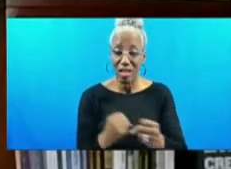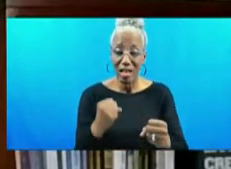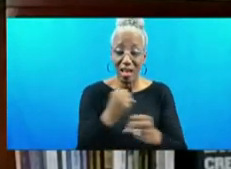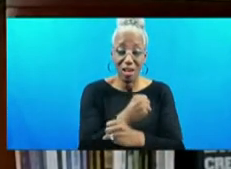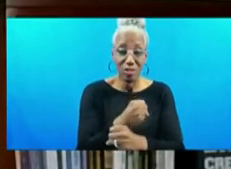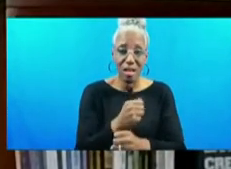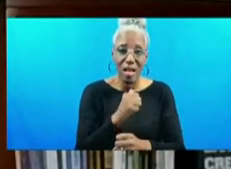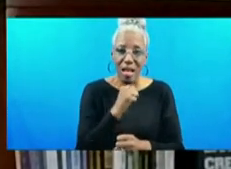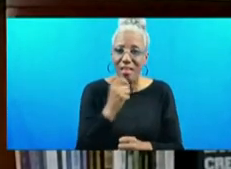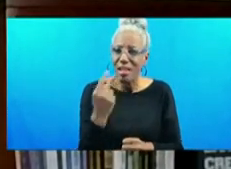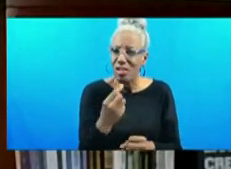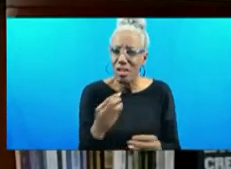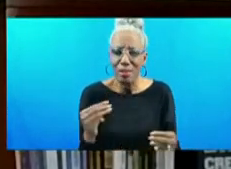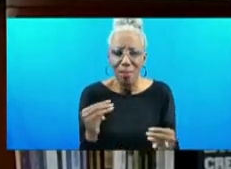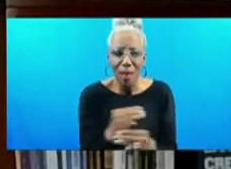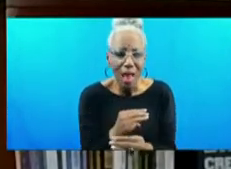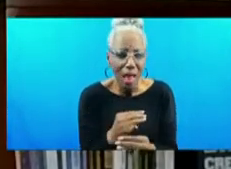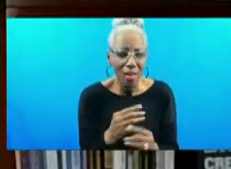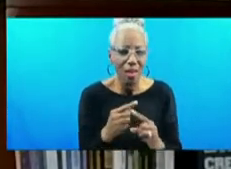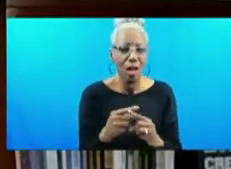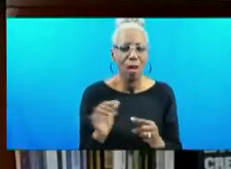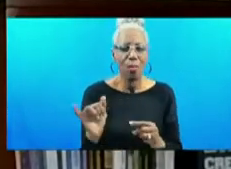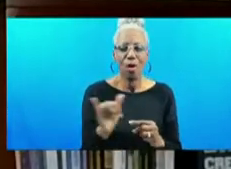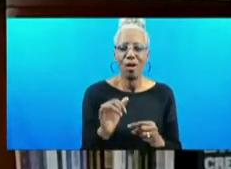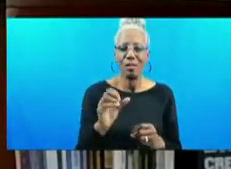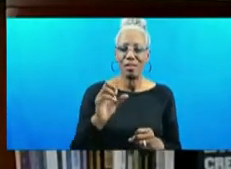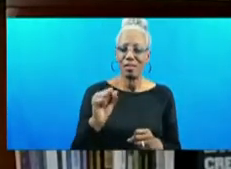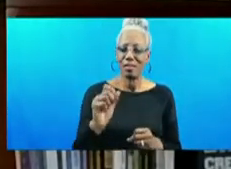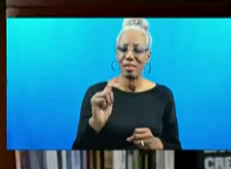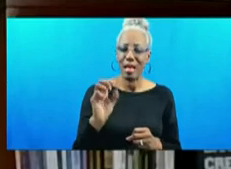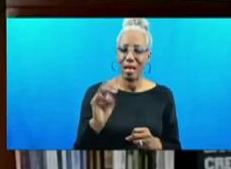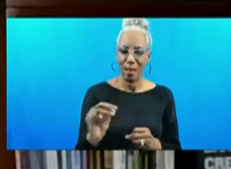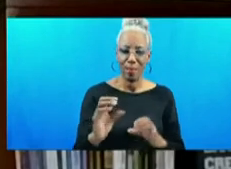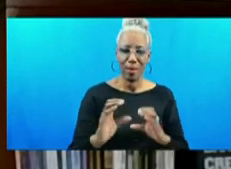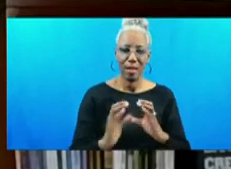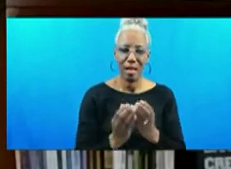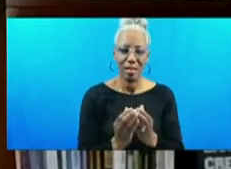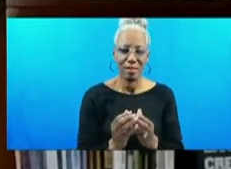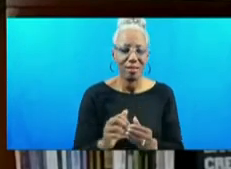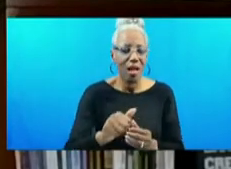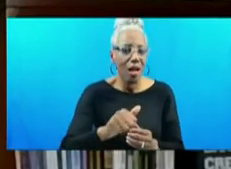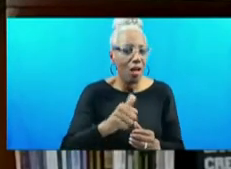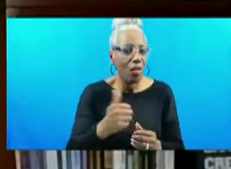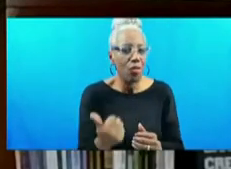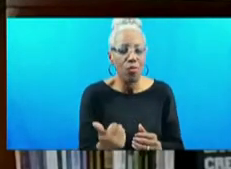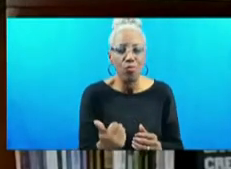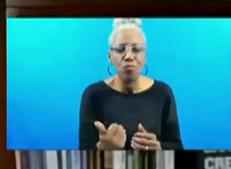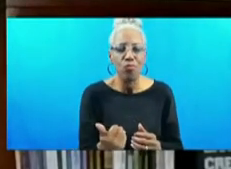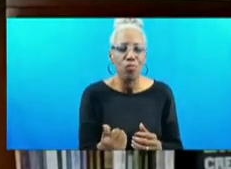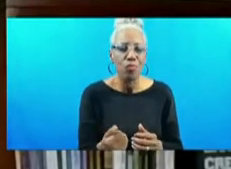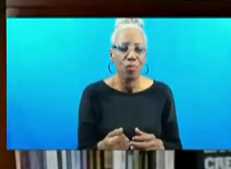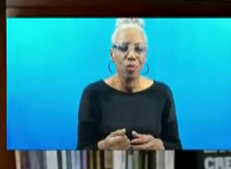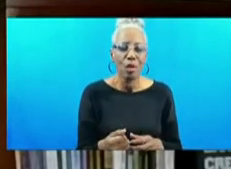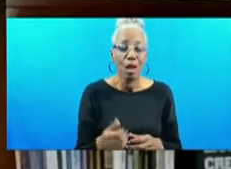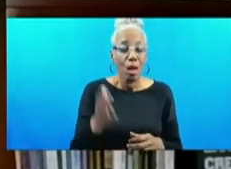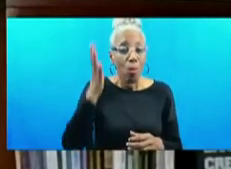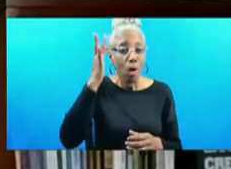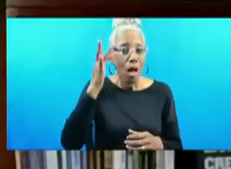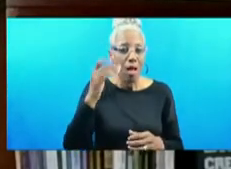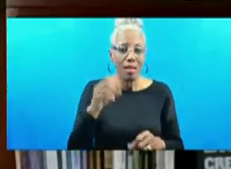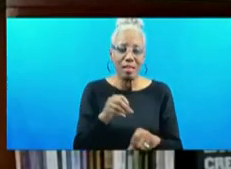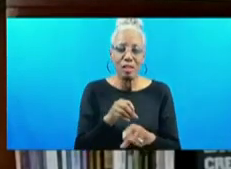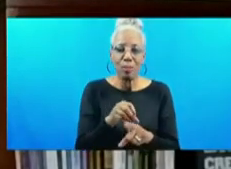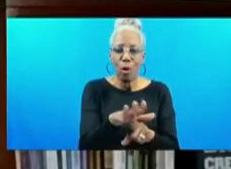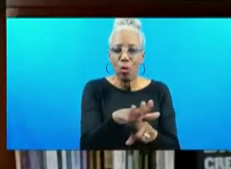like STEM and get exposure to STEM careers. Because those, when we think about mathematics, how does it build the foundation